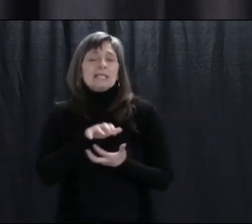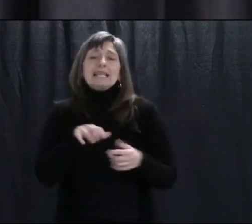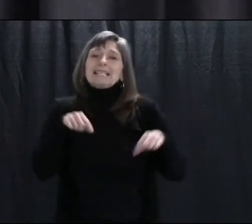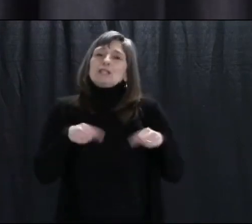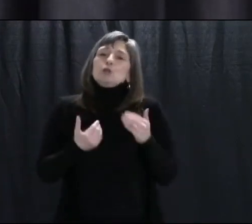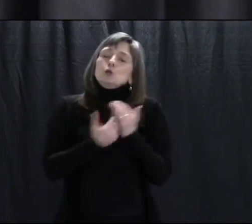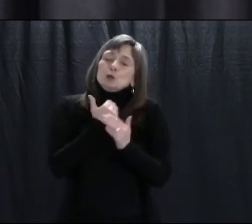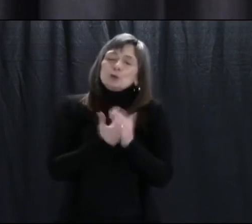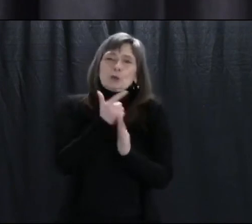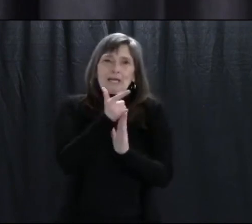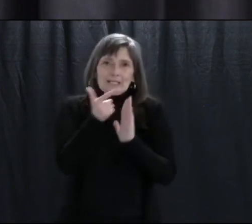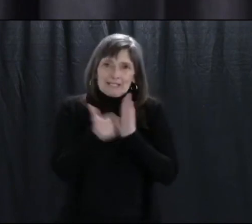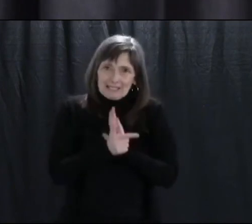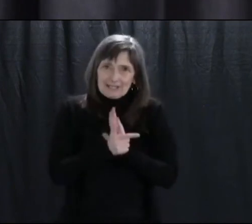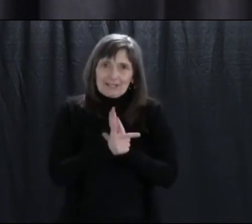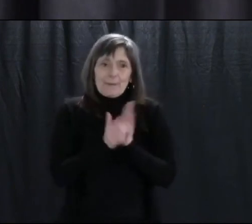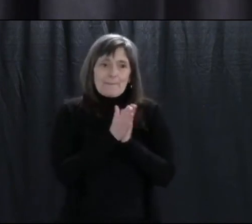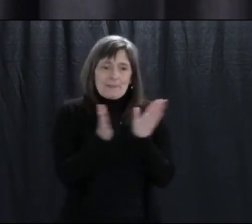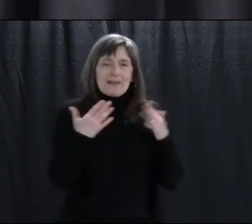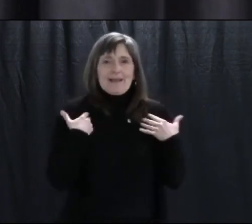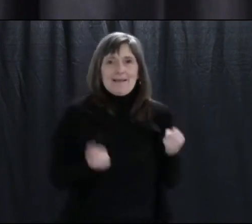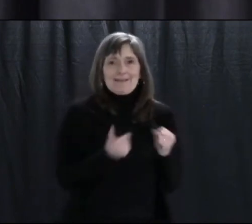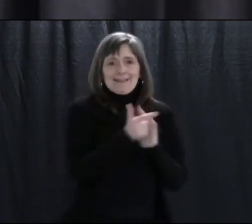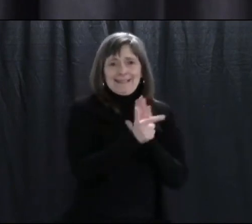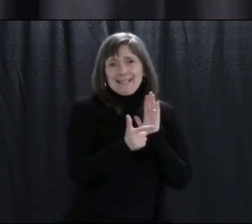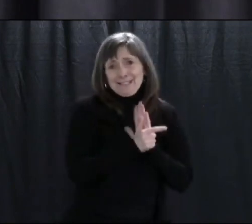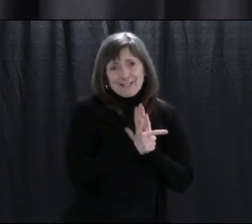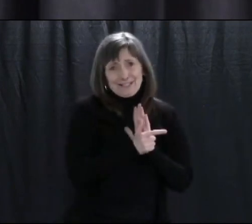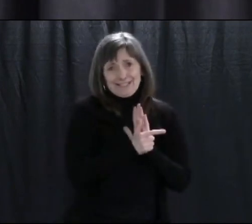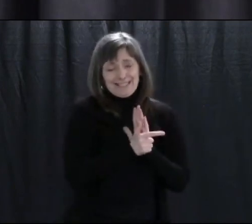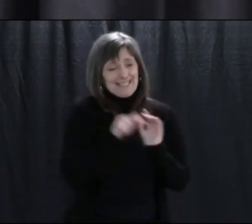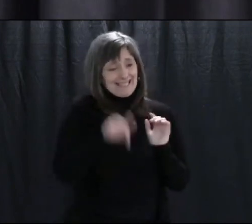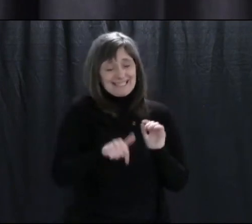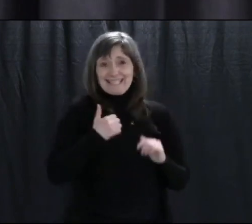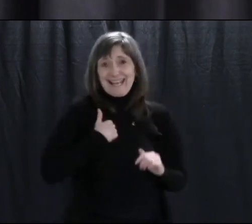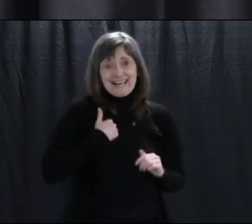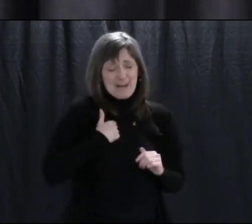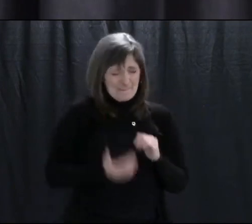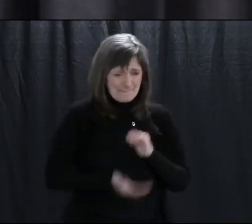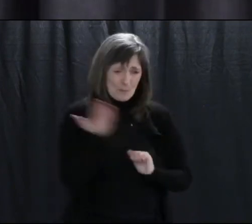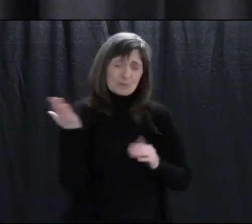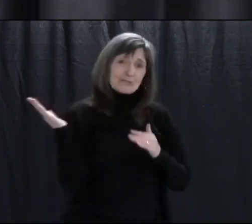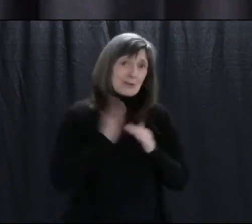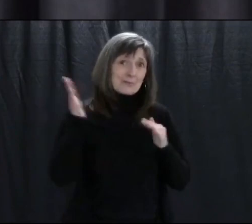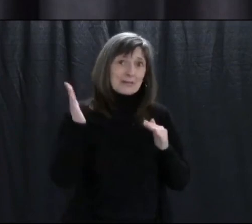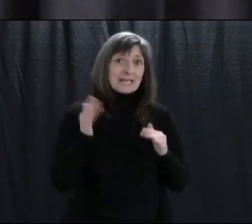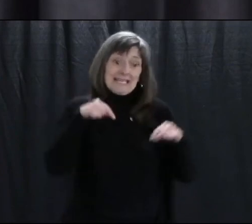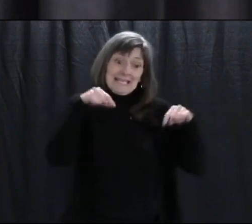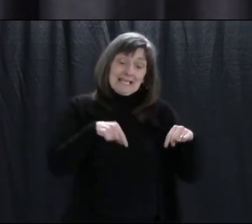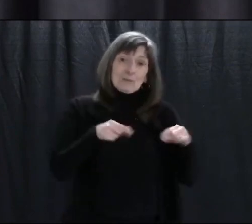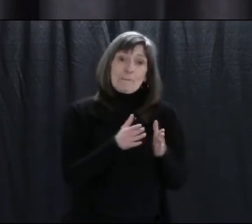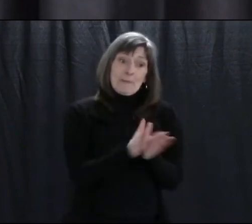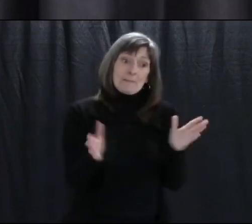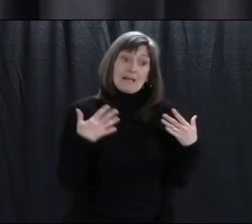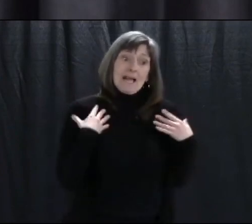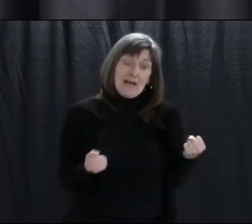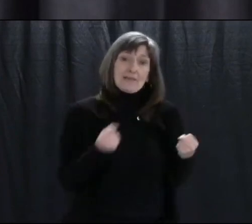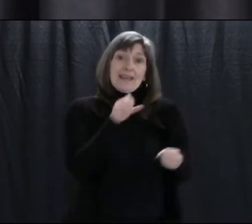in the country, and we have had now for nearly a week a public health state of